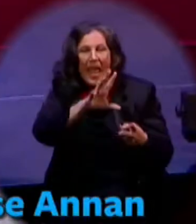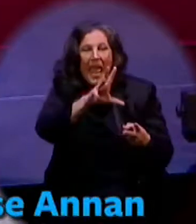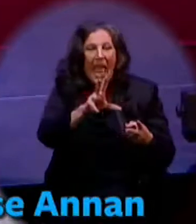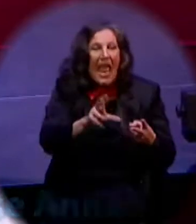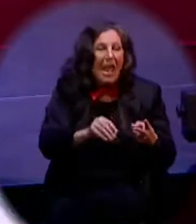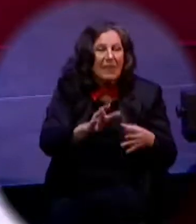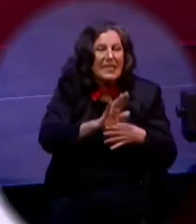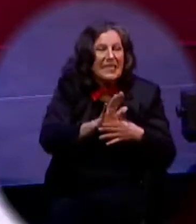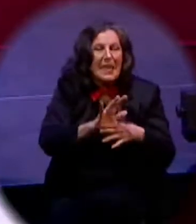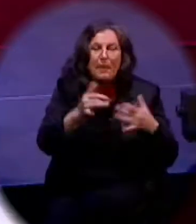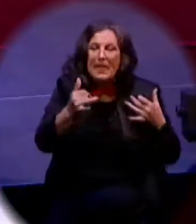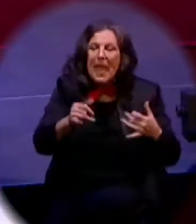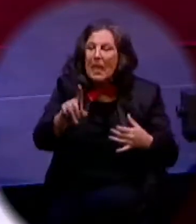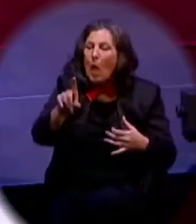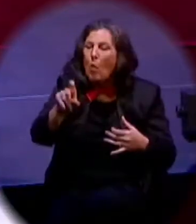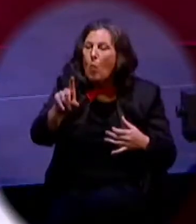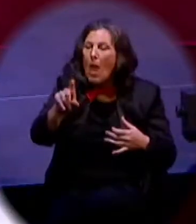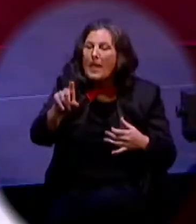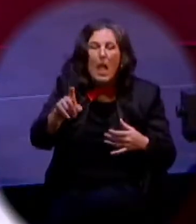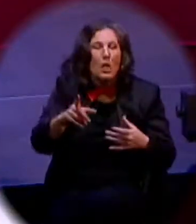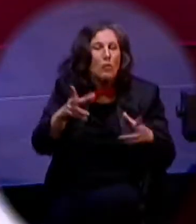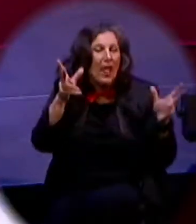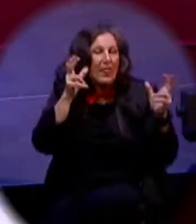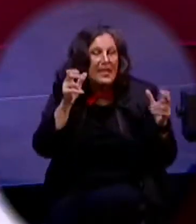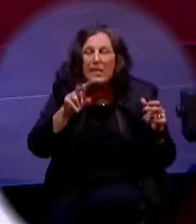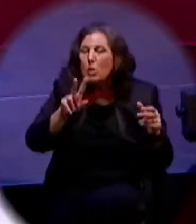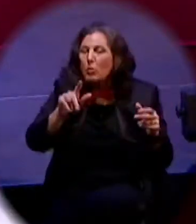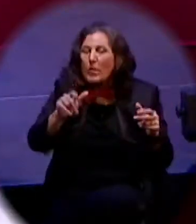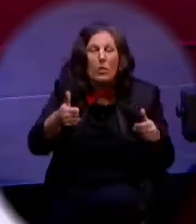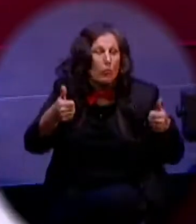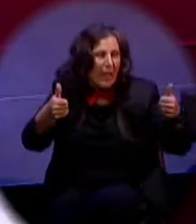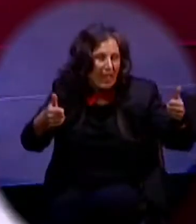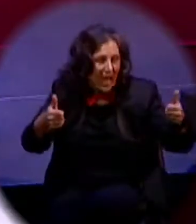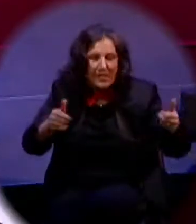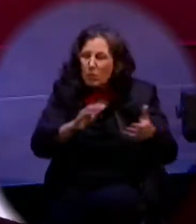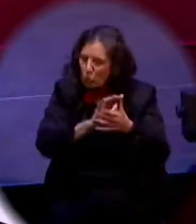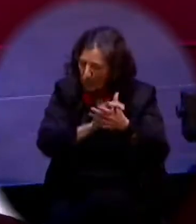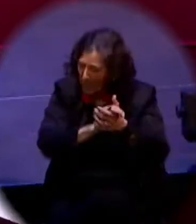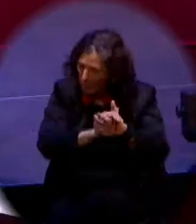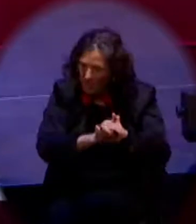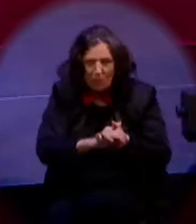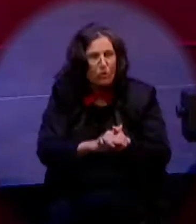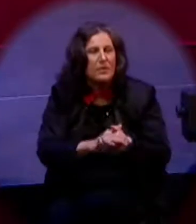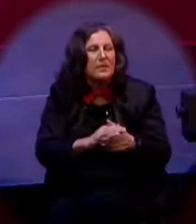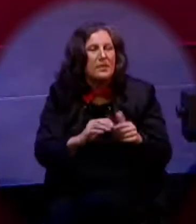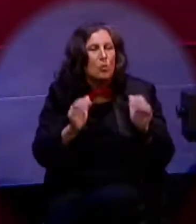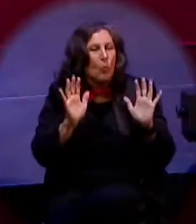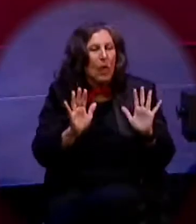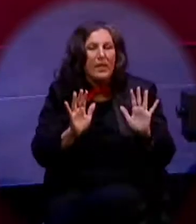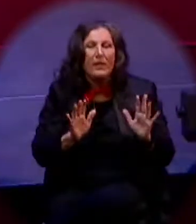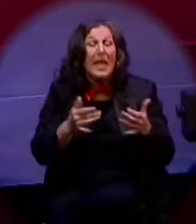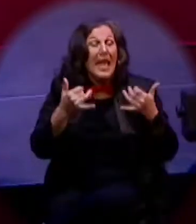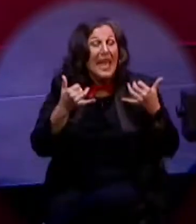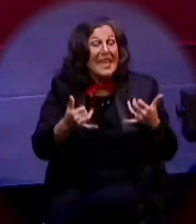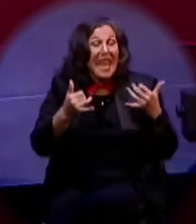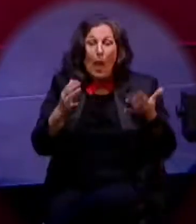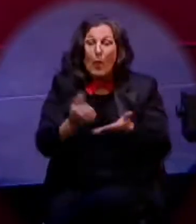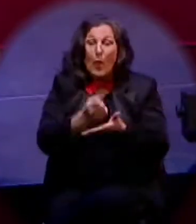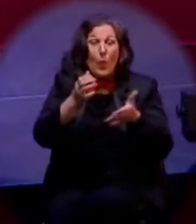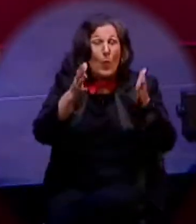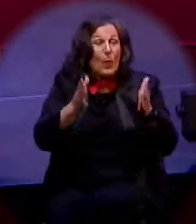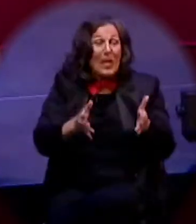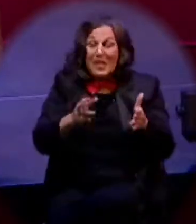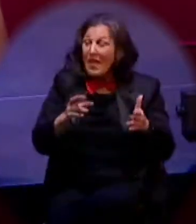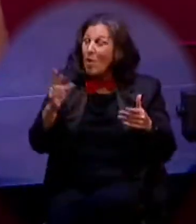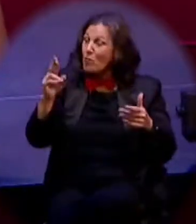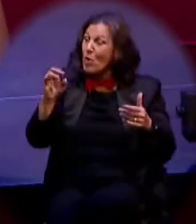African Cinema Now, they got 100 listens and 23 likes. Congratulations, that's wonderful. And then now the winner,